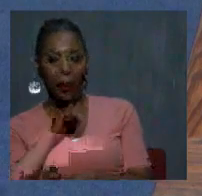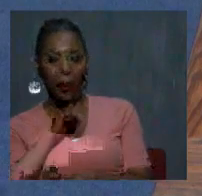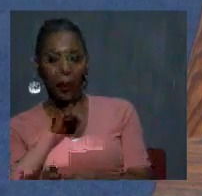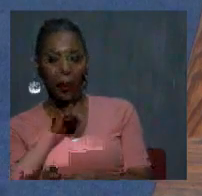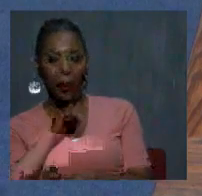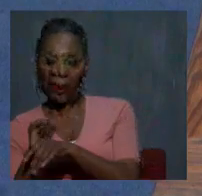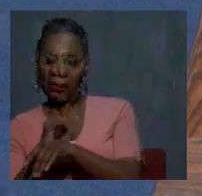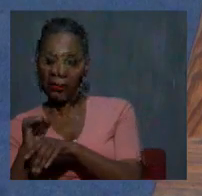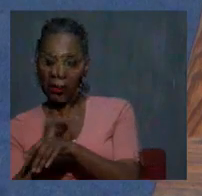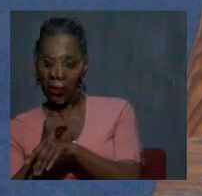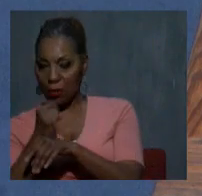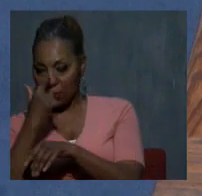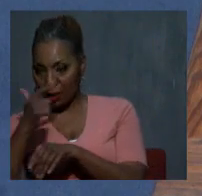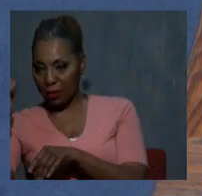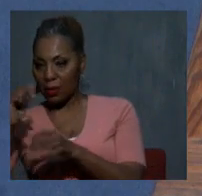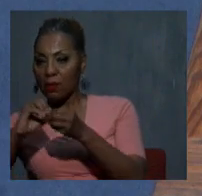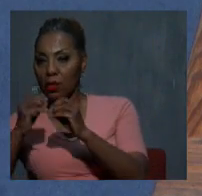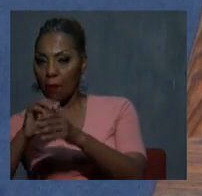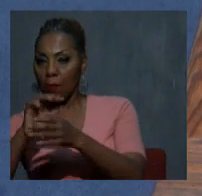based